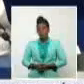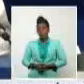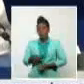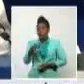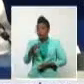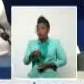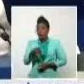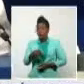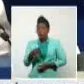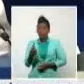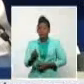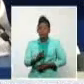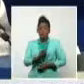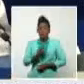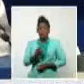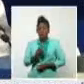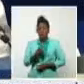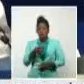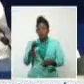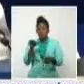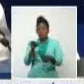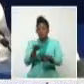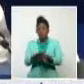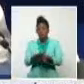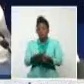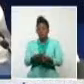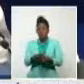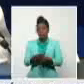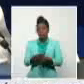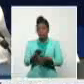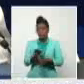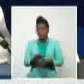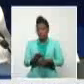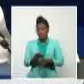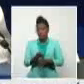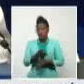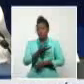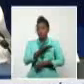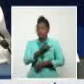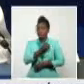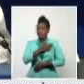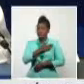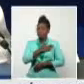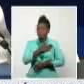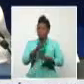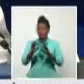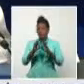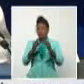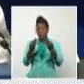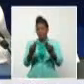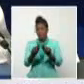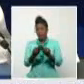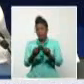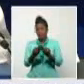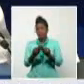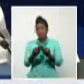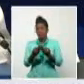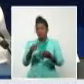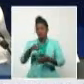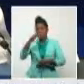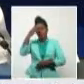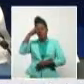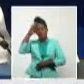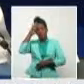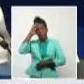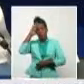Good morning to you and to everybody that makes this broadcast possible, and to all those who tune in here in Cuba and also who tune in